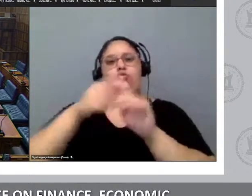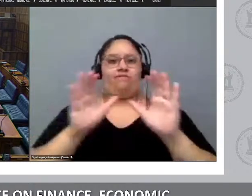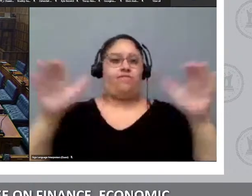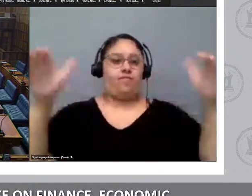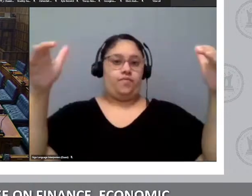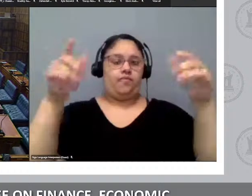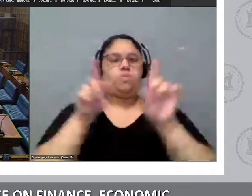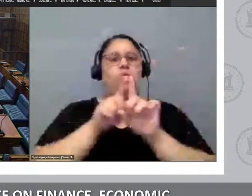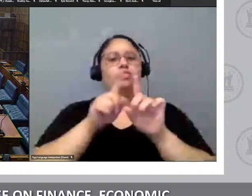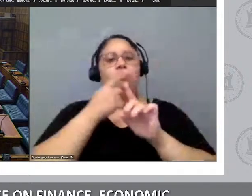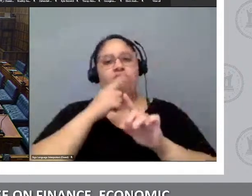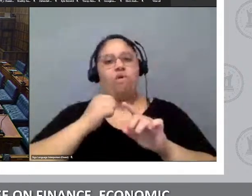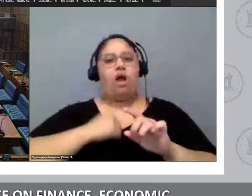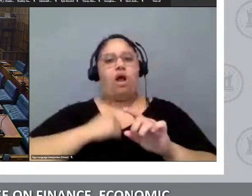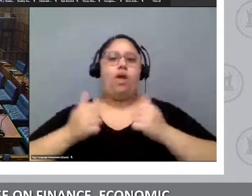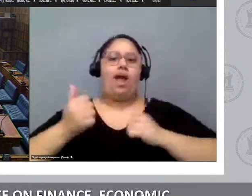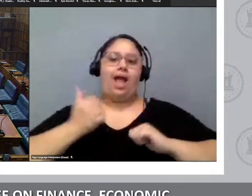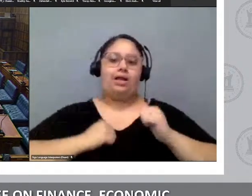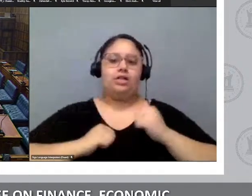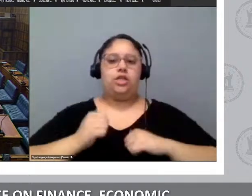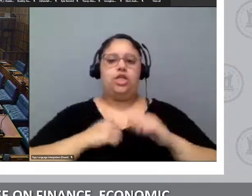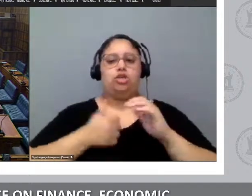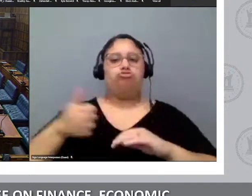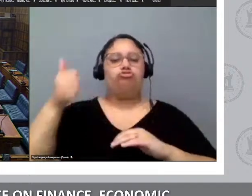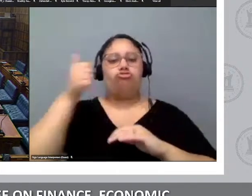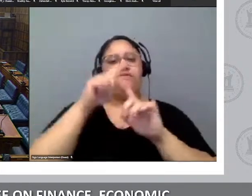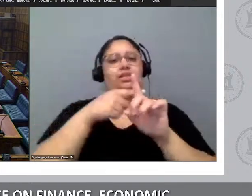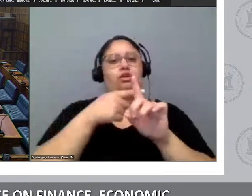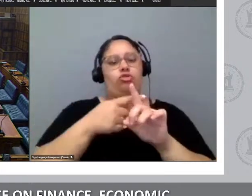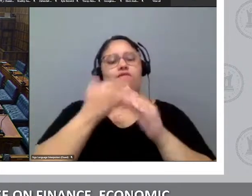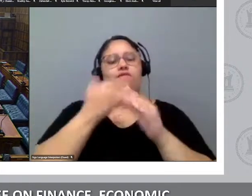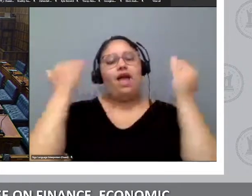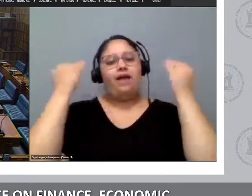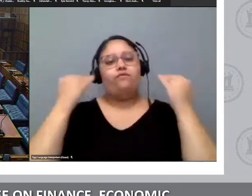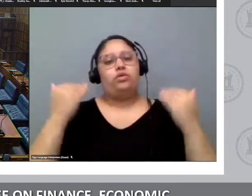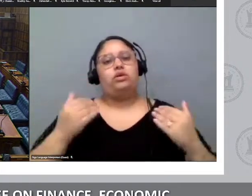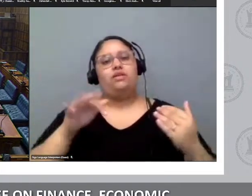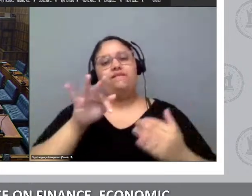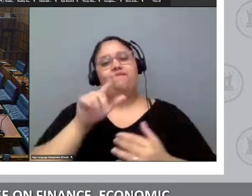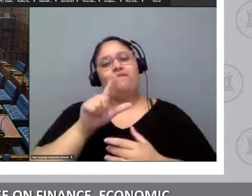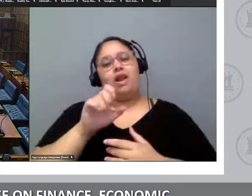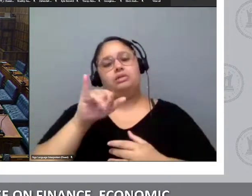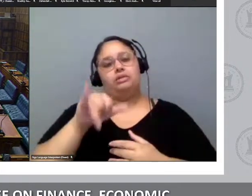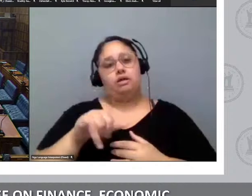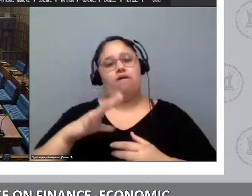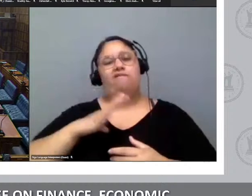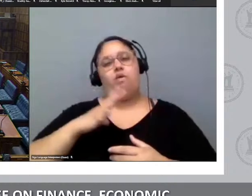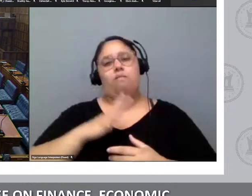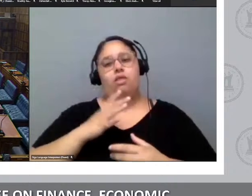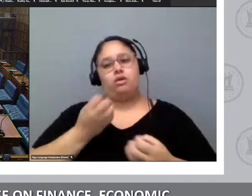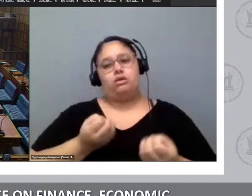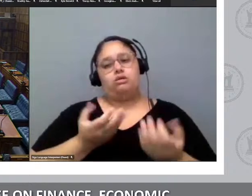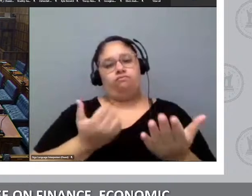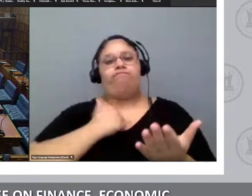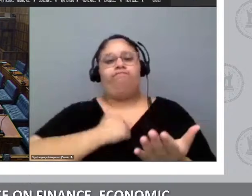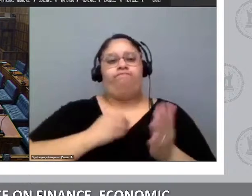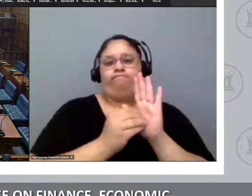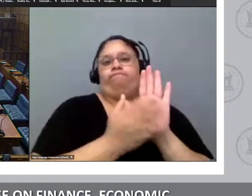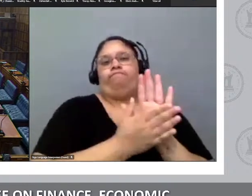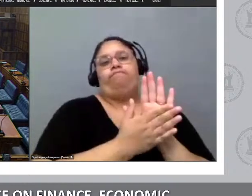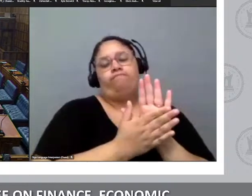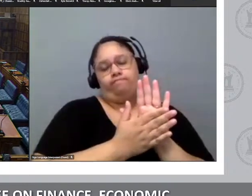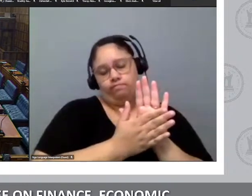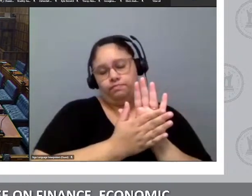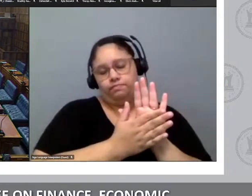so over to our acting chief executive to Advocate philis fetto if I can just formally um get that recorded the